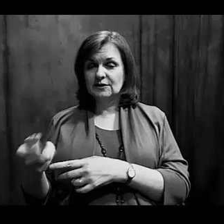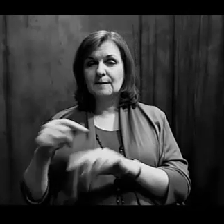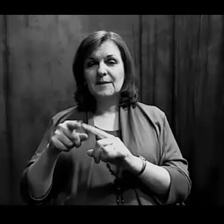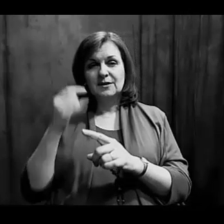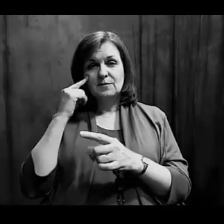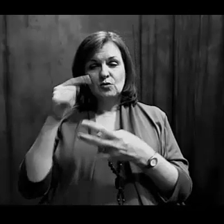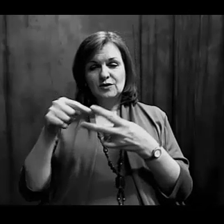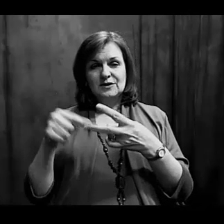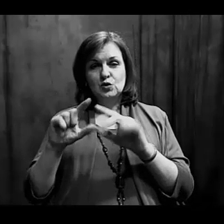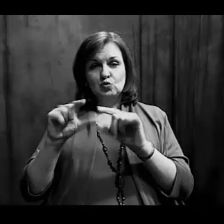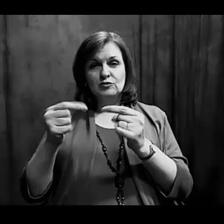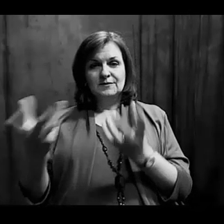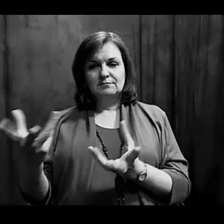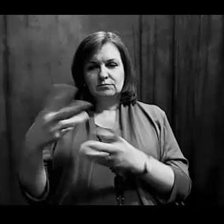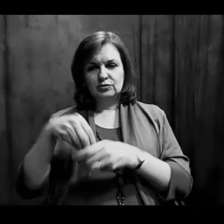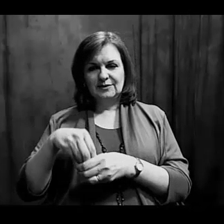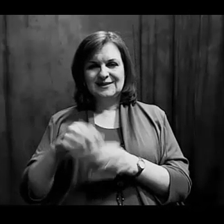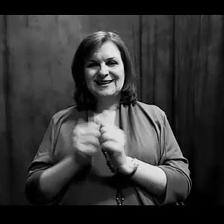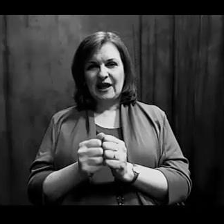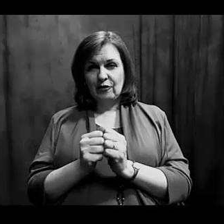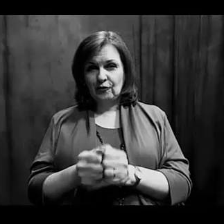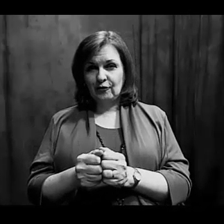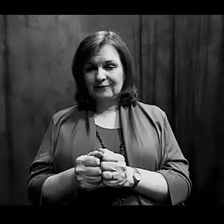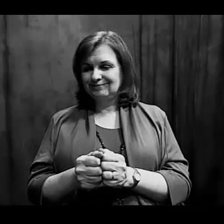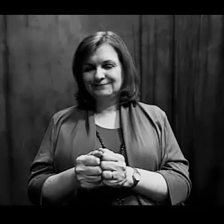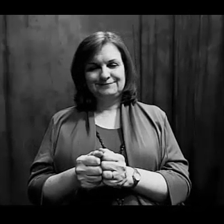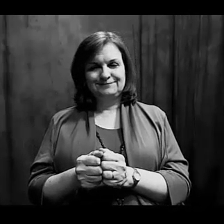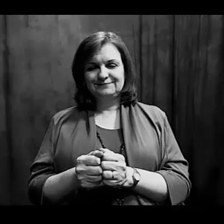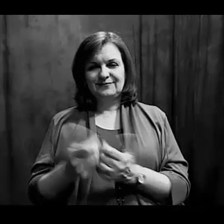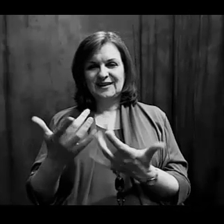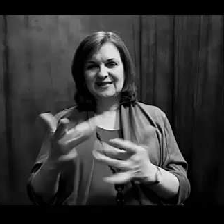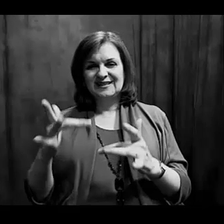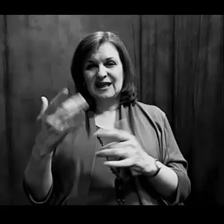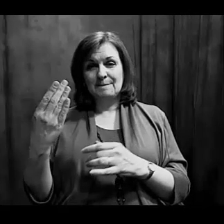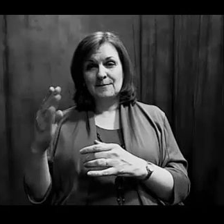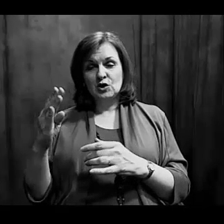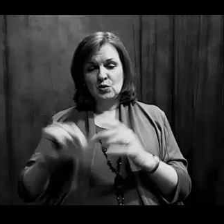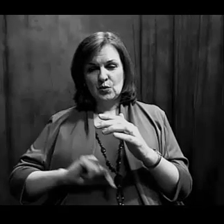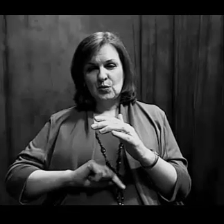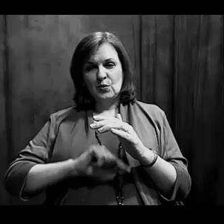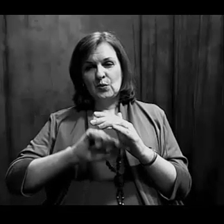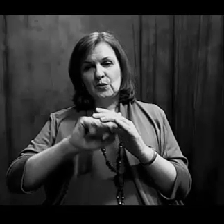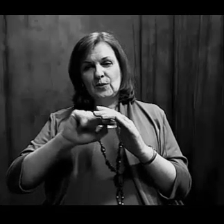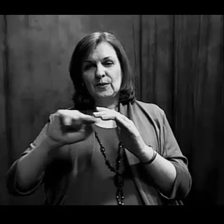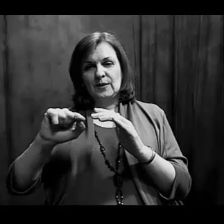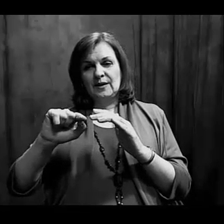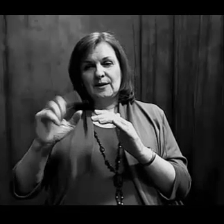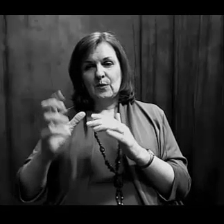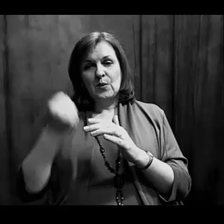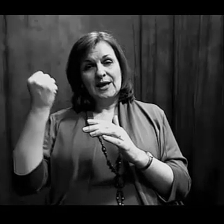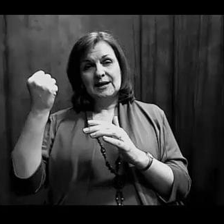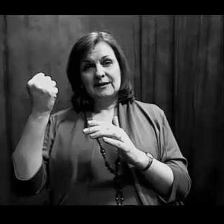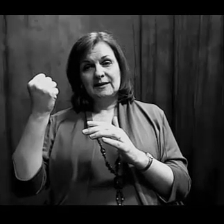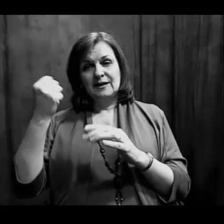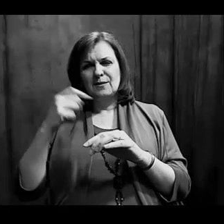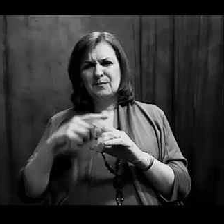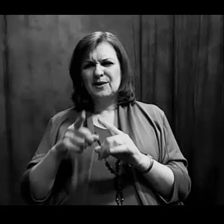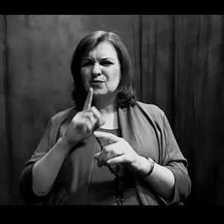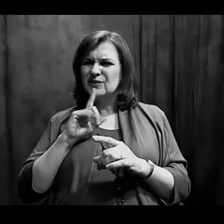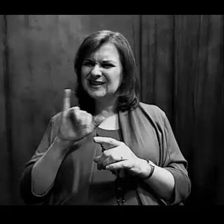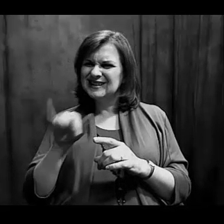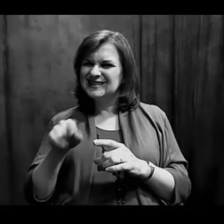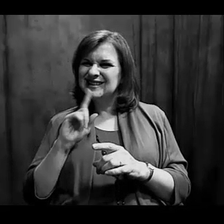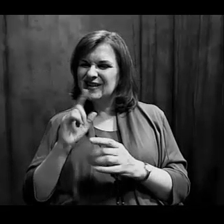given resources. But if you put them together, you actually see that the light blue one is going to kind of